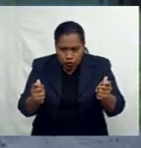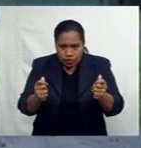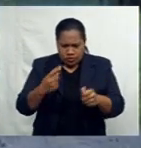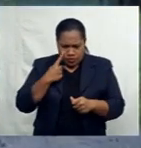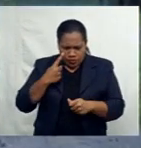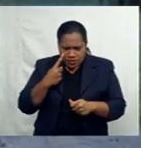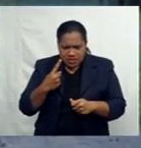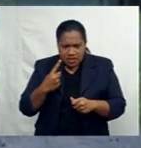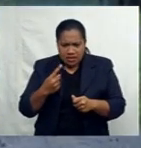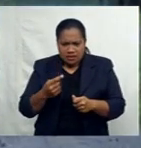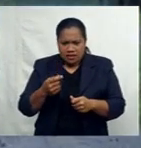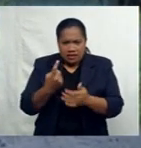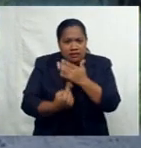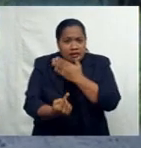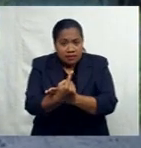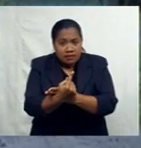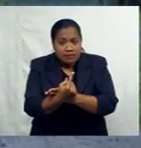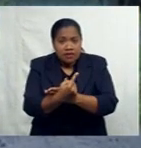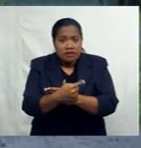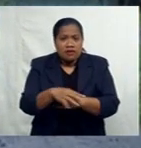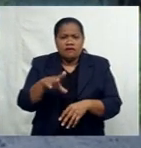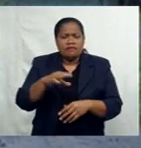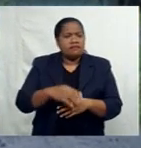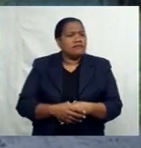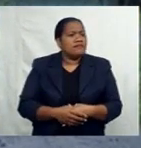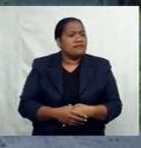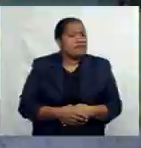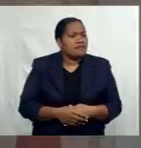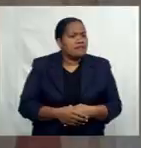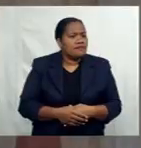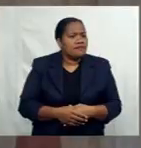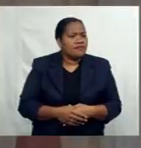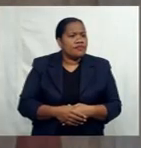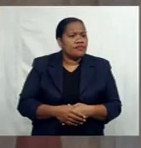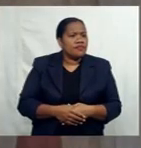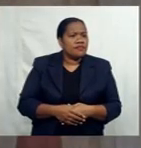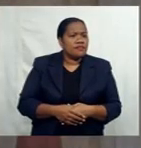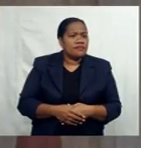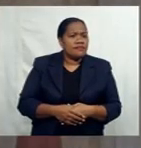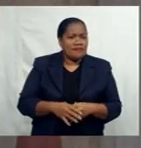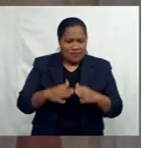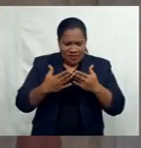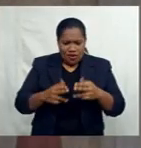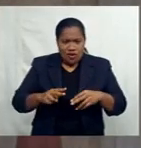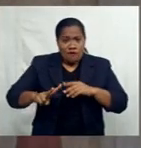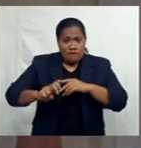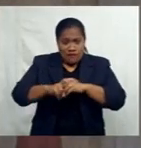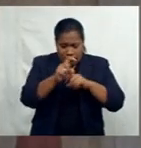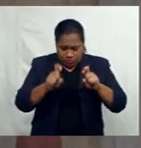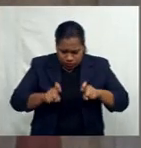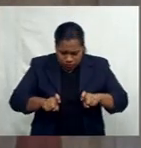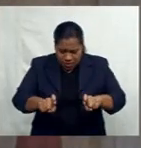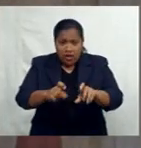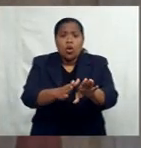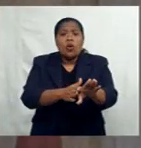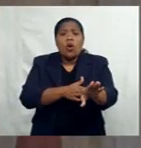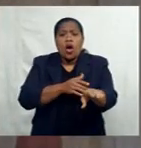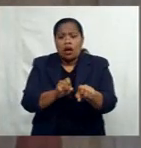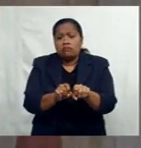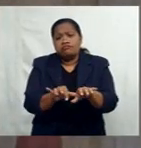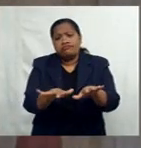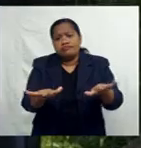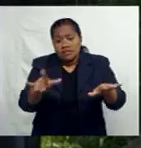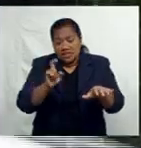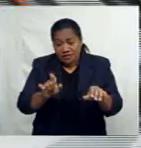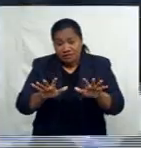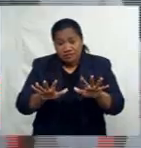come from places in which the virus lingers in the community for a long period of time. We have the capacity to